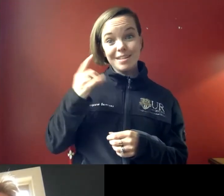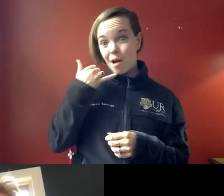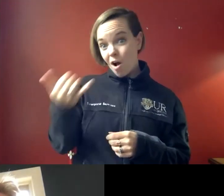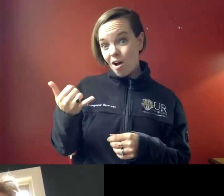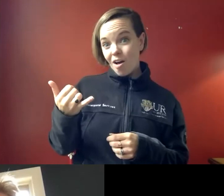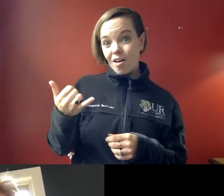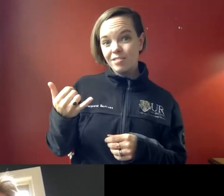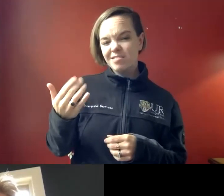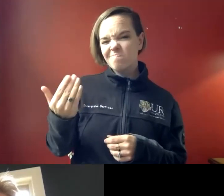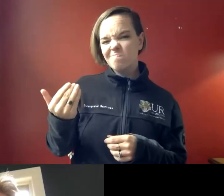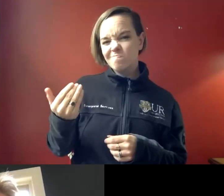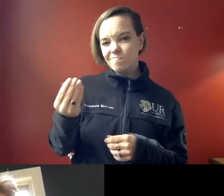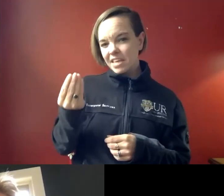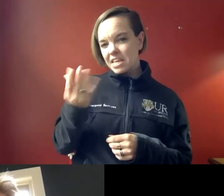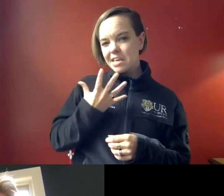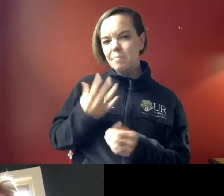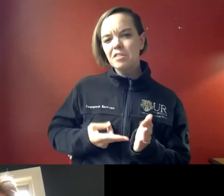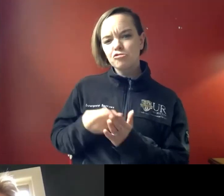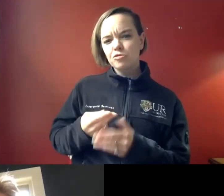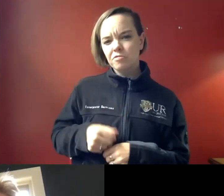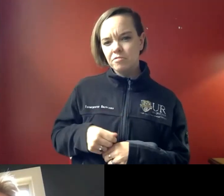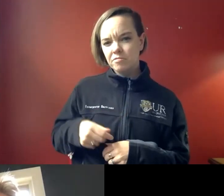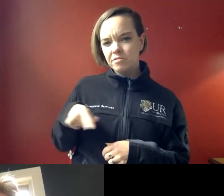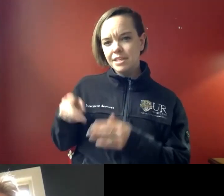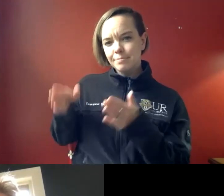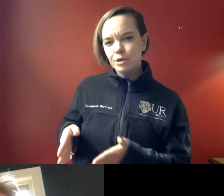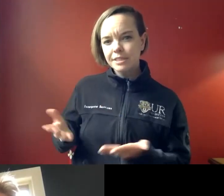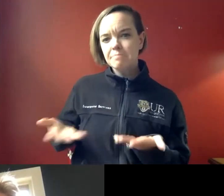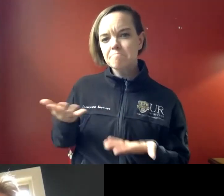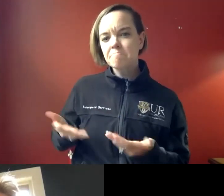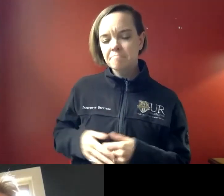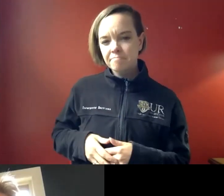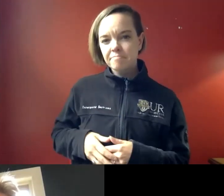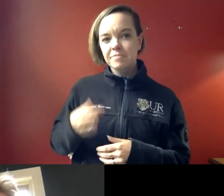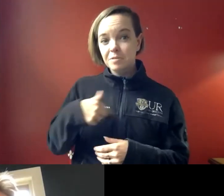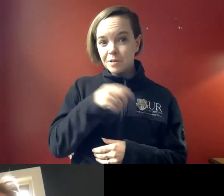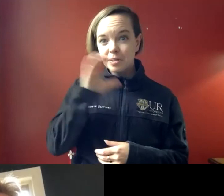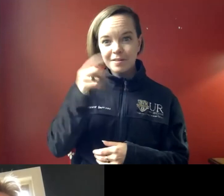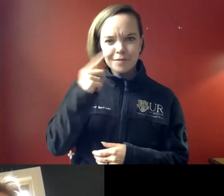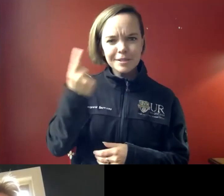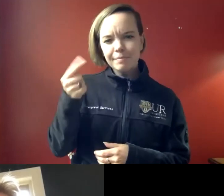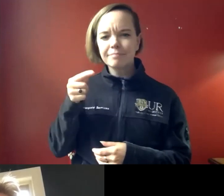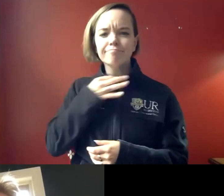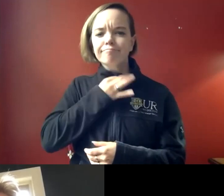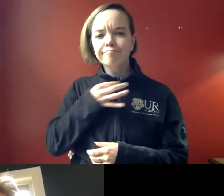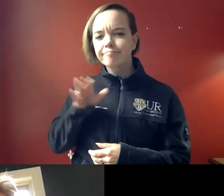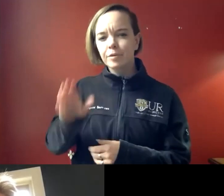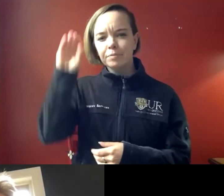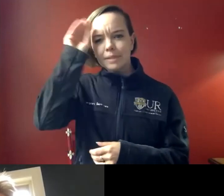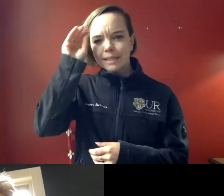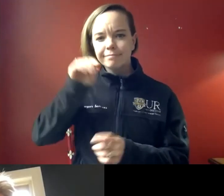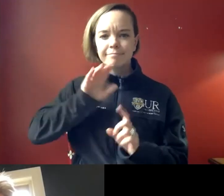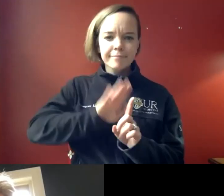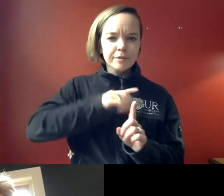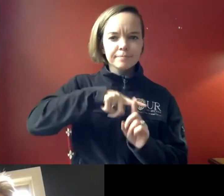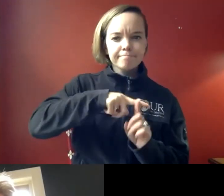just give me the lowdown, you know, on this person. It's a high, you know, we're looking for someone. What are their strengths? What are their problems?